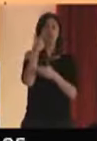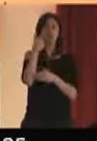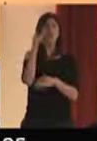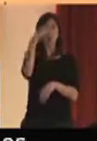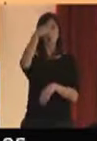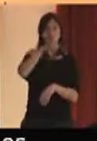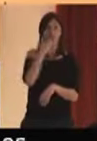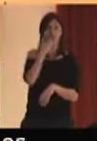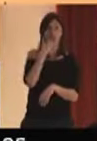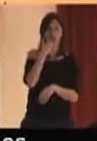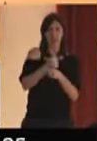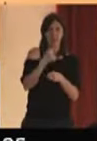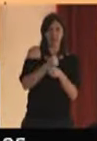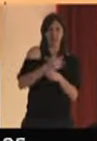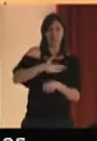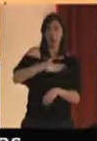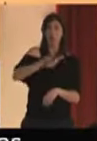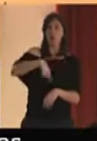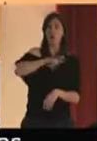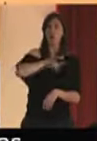we are doing, because